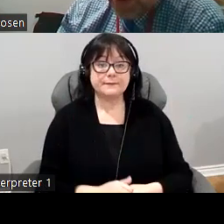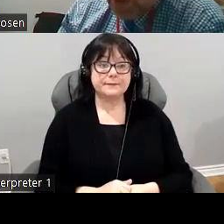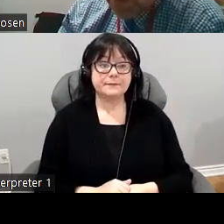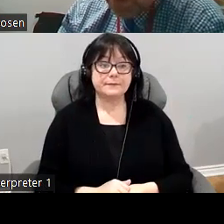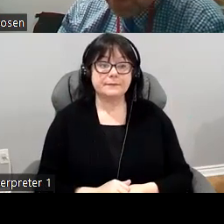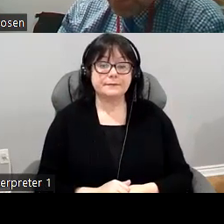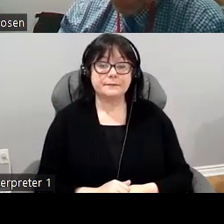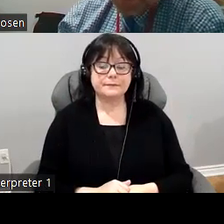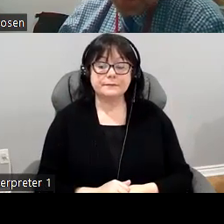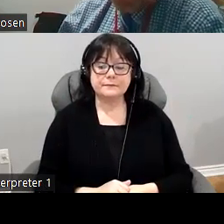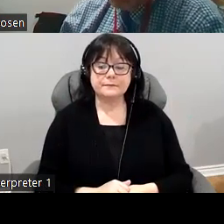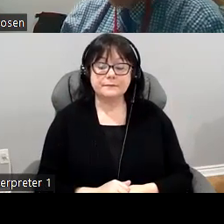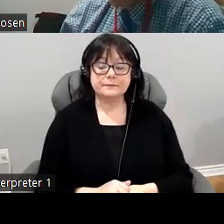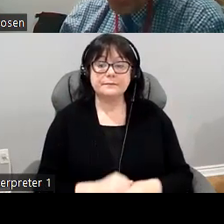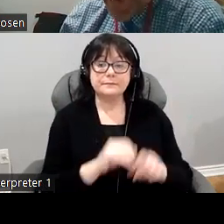Also,